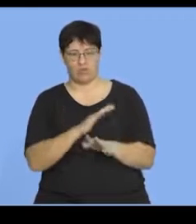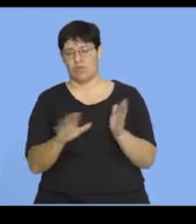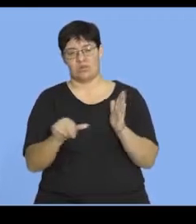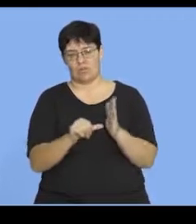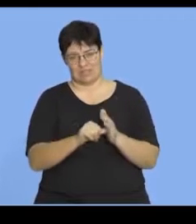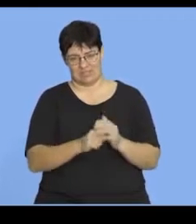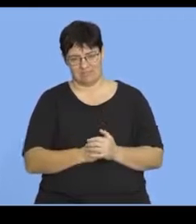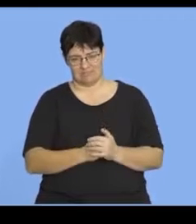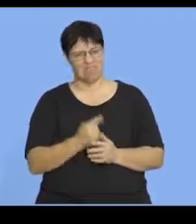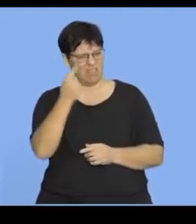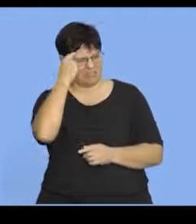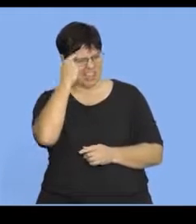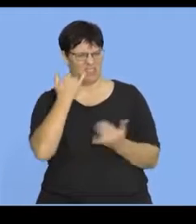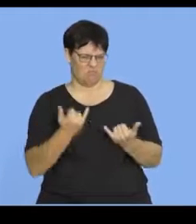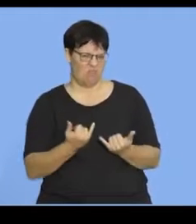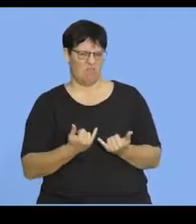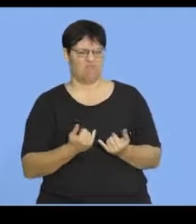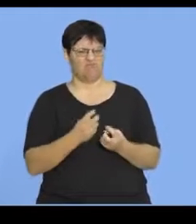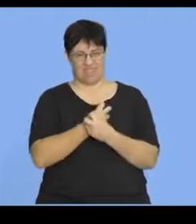and that's a good place to stop.